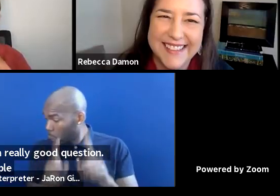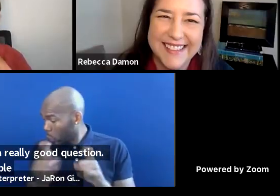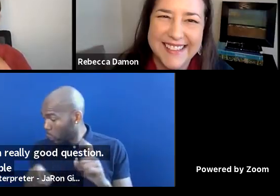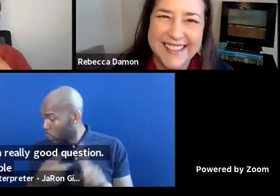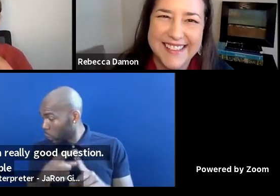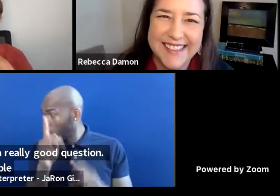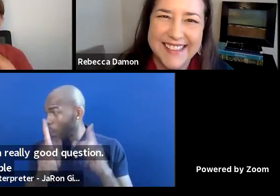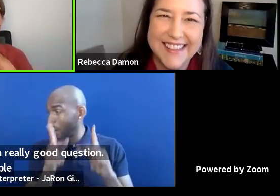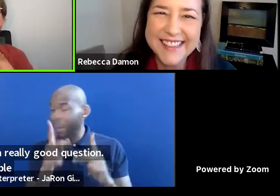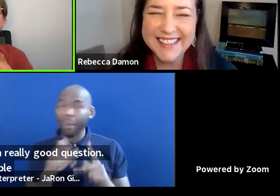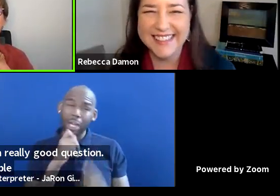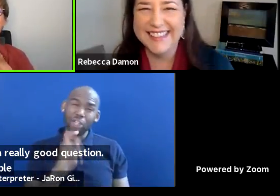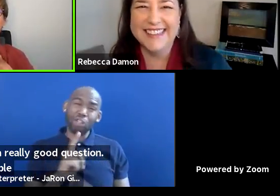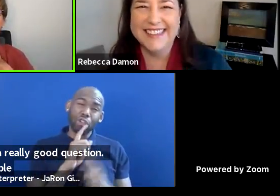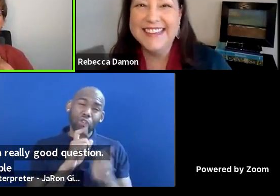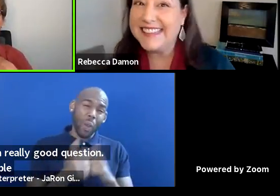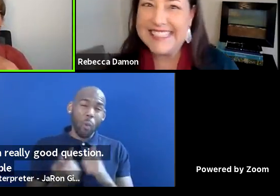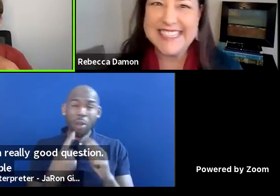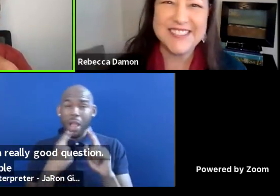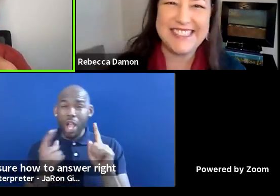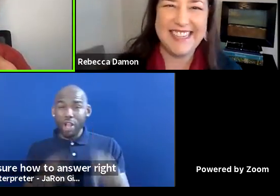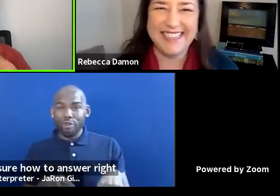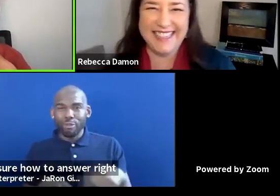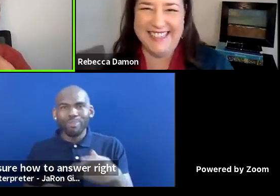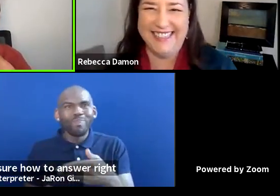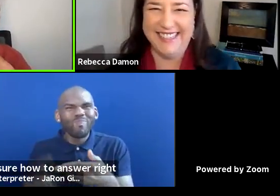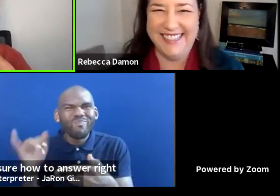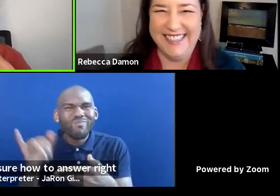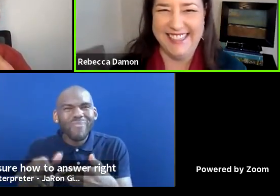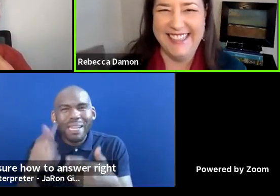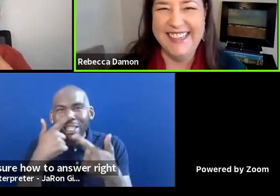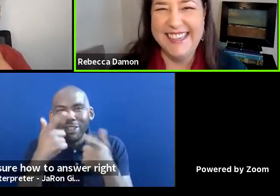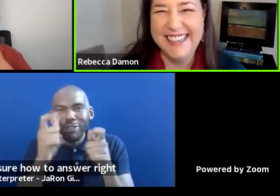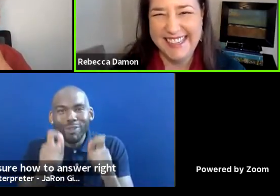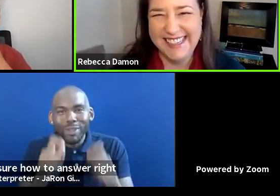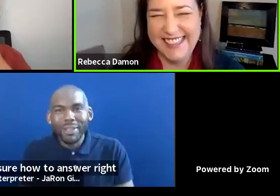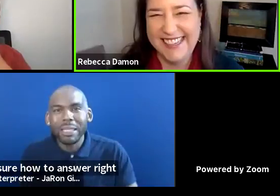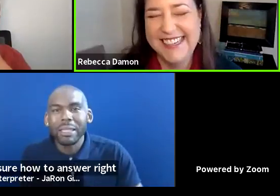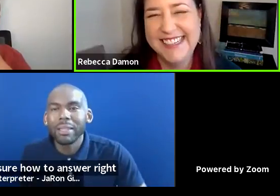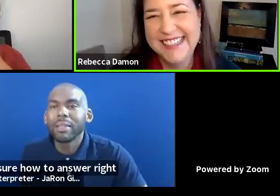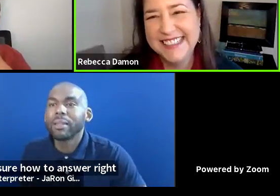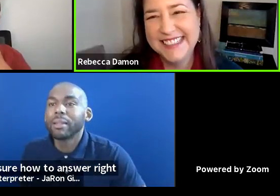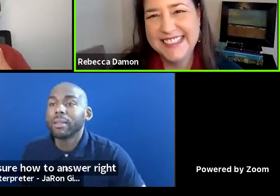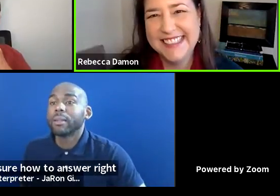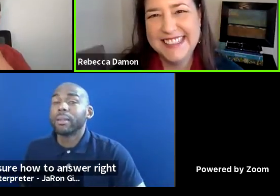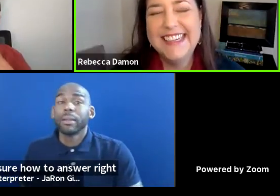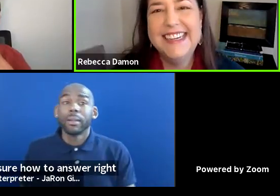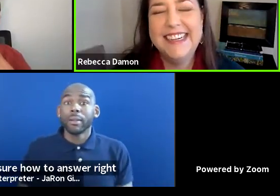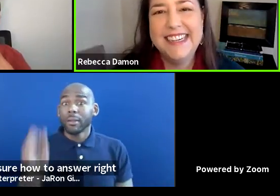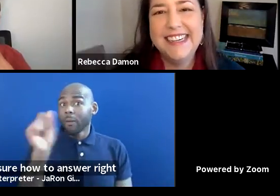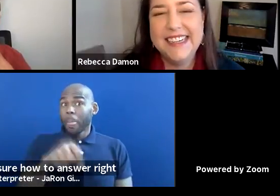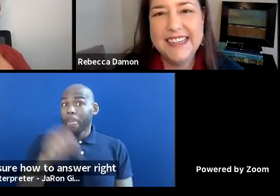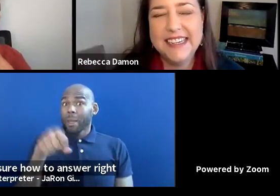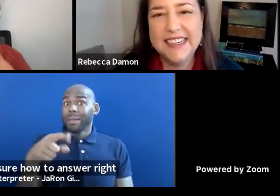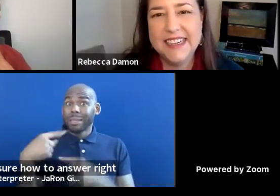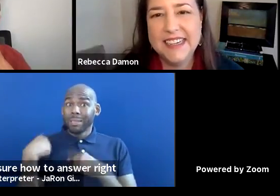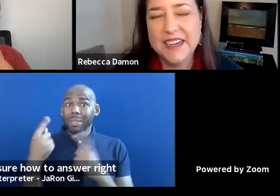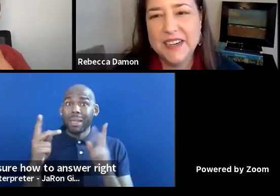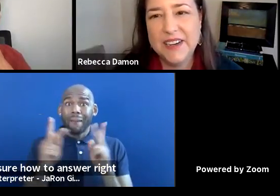to answer it, right? No, I think that That's interesting. it's been a